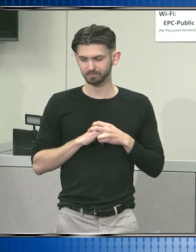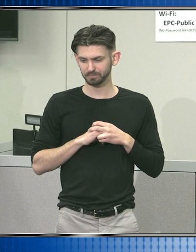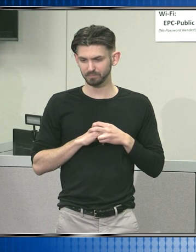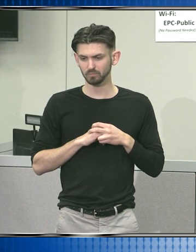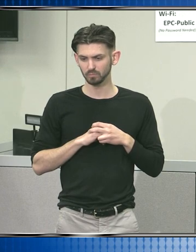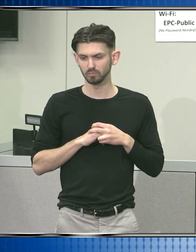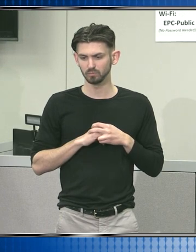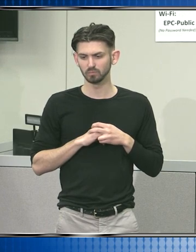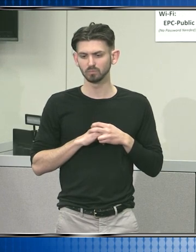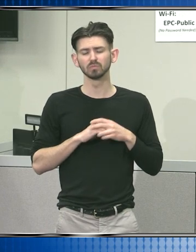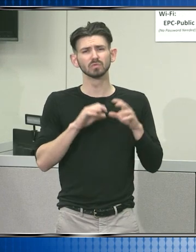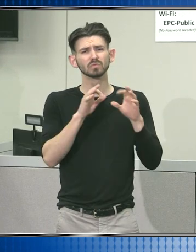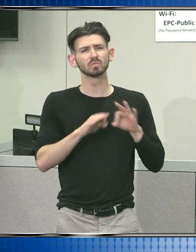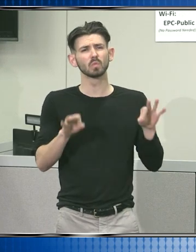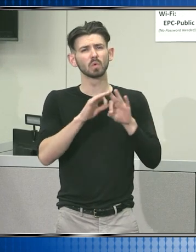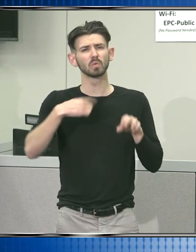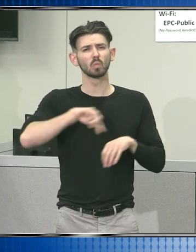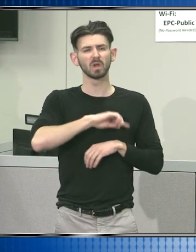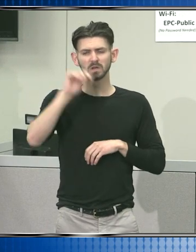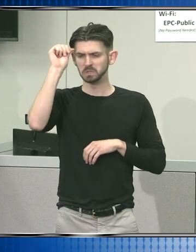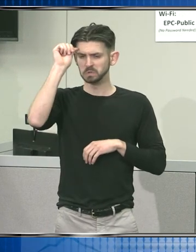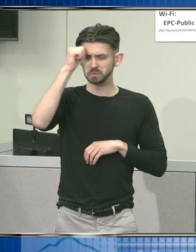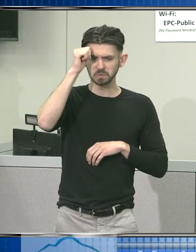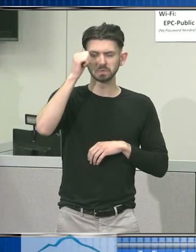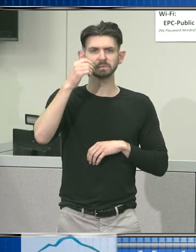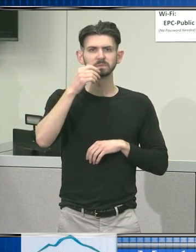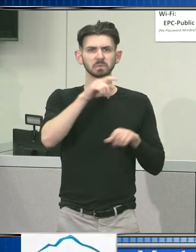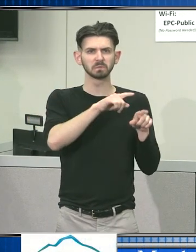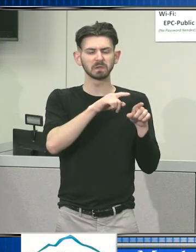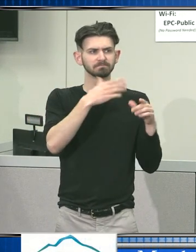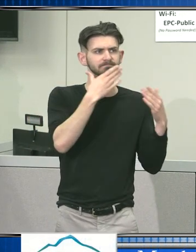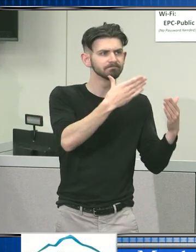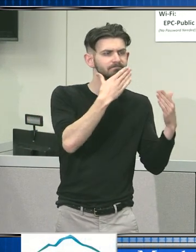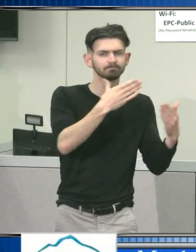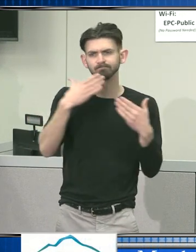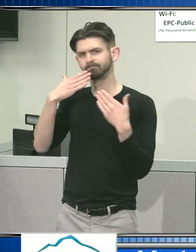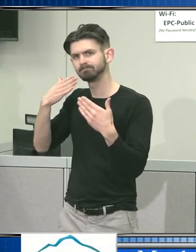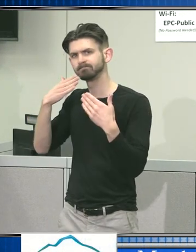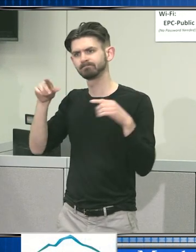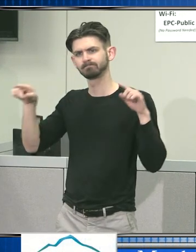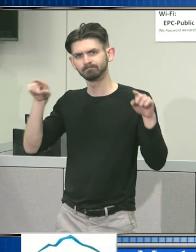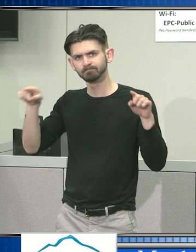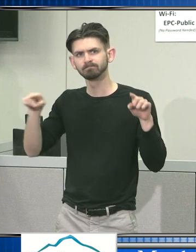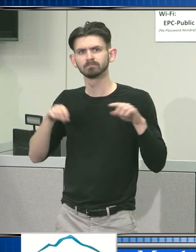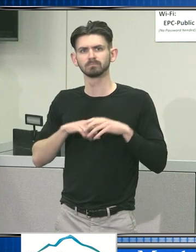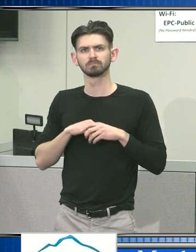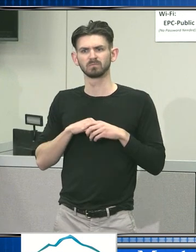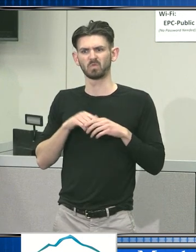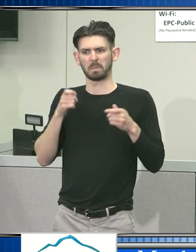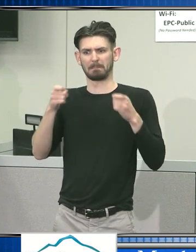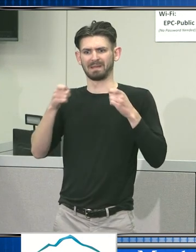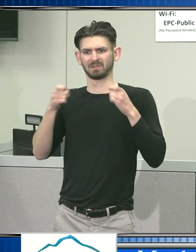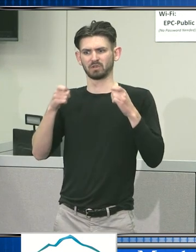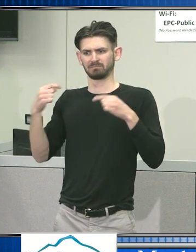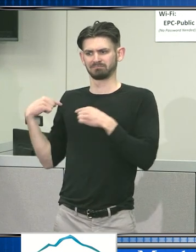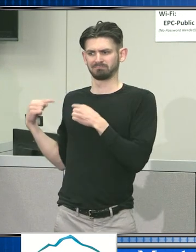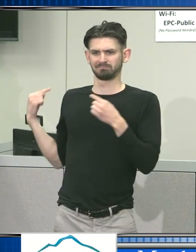say thanks, and we owe a lot of thanks to a lot of folks for helping us manage this in the absolute best way